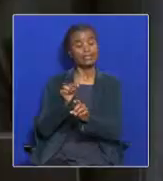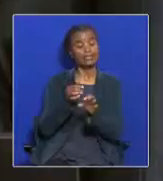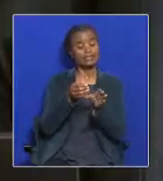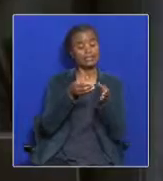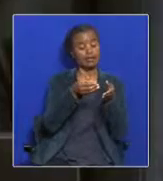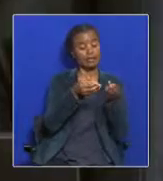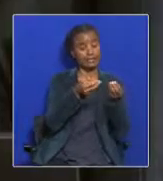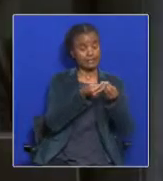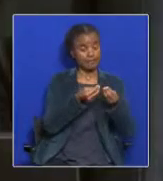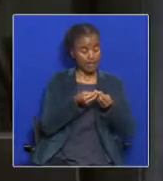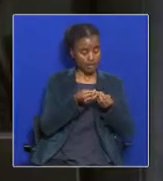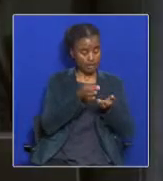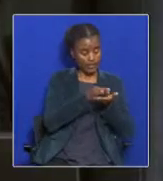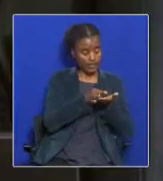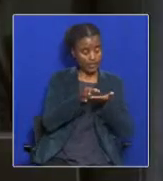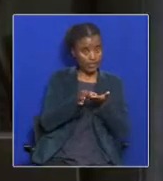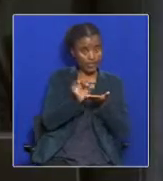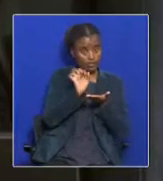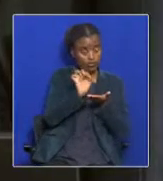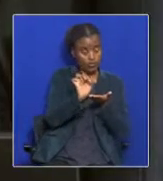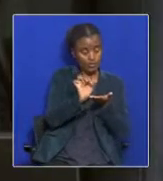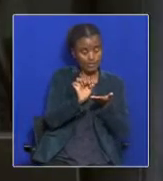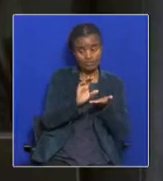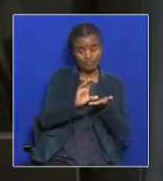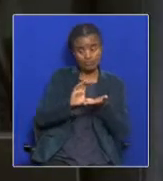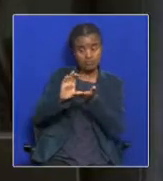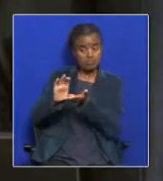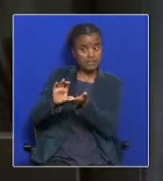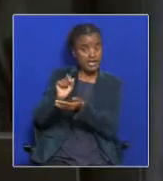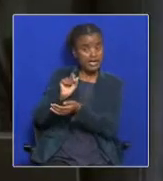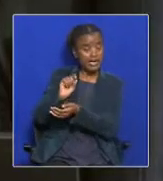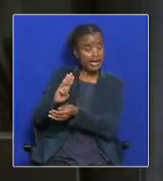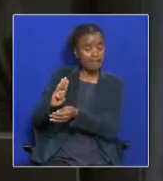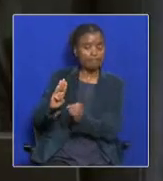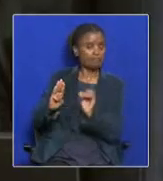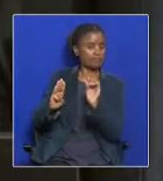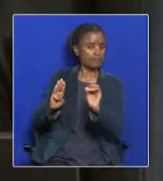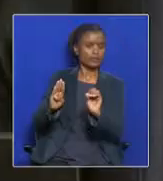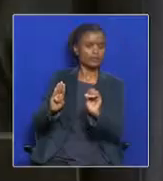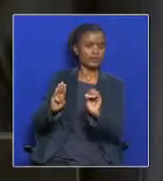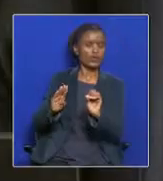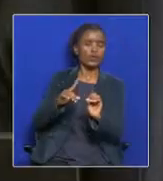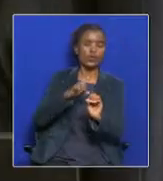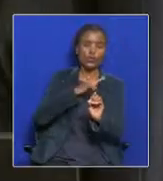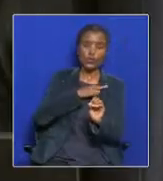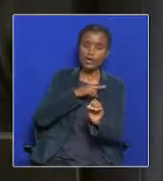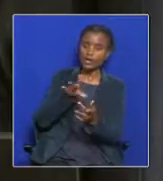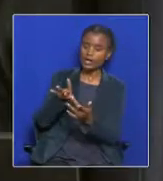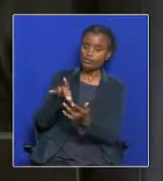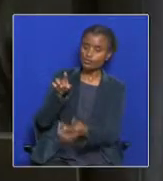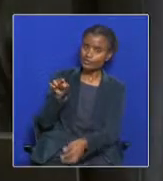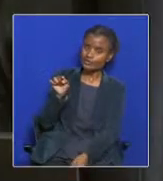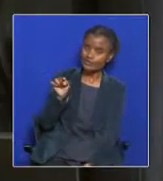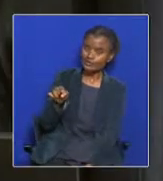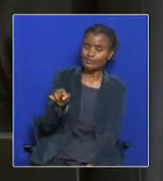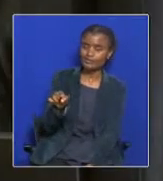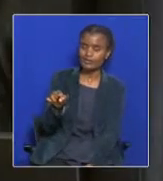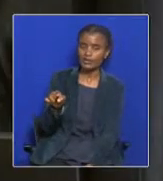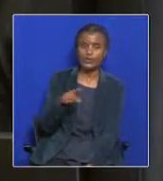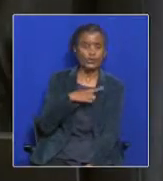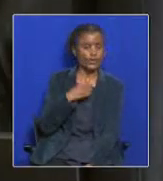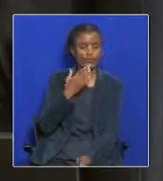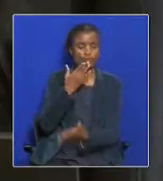Why do you pick him? You don't know that he's your analyst in this particular matter. He